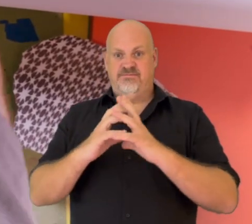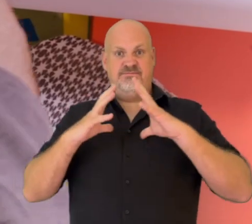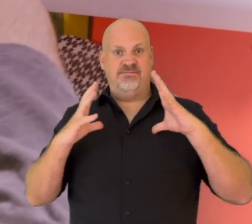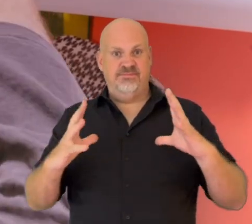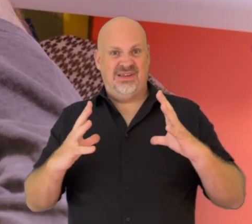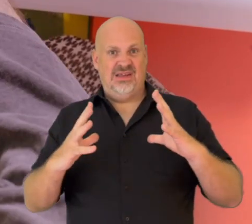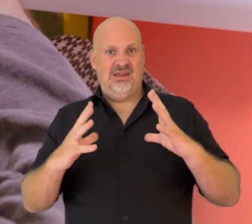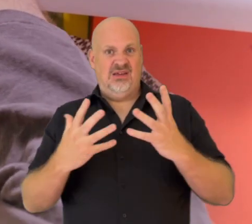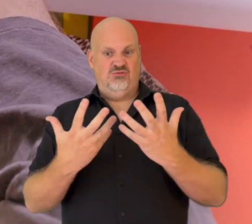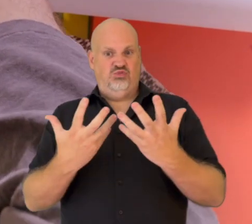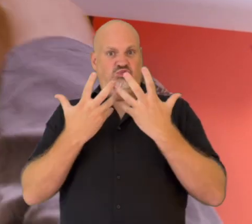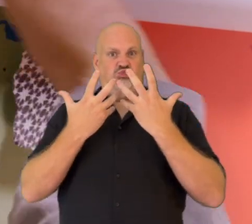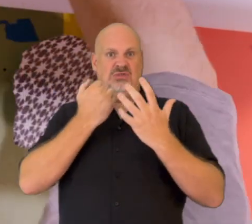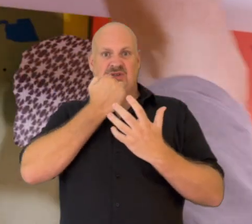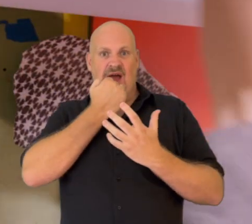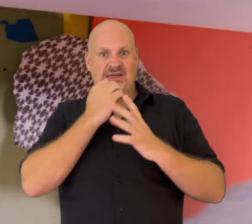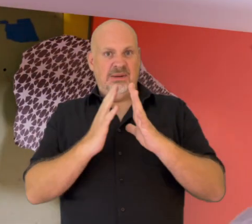bigger in scale